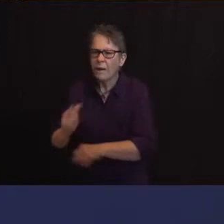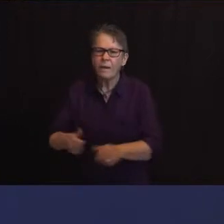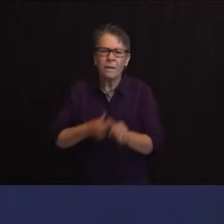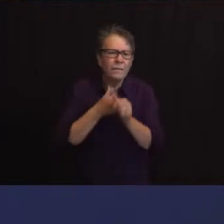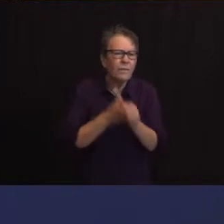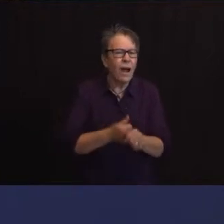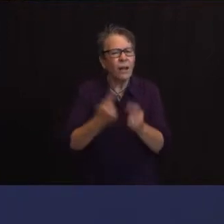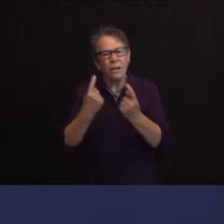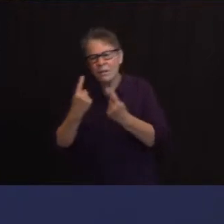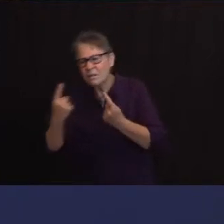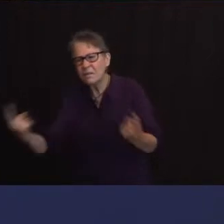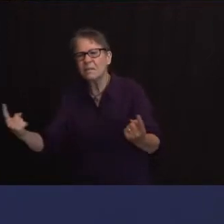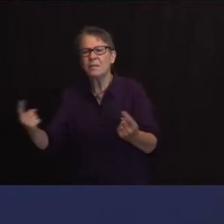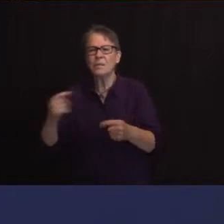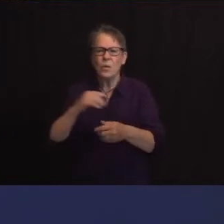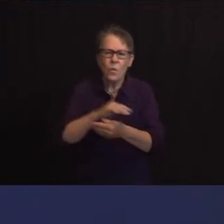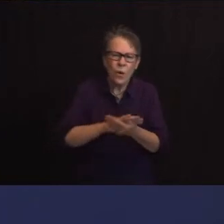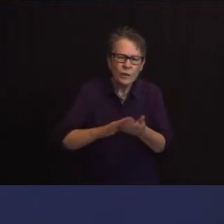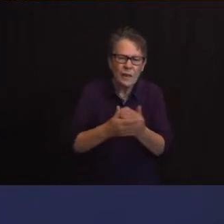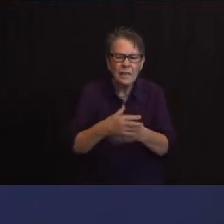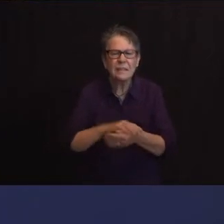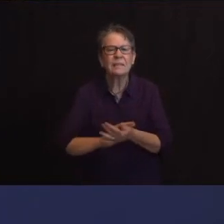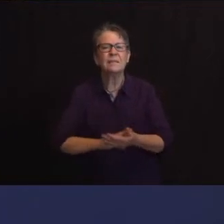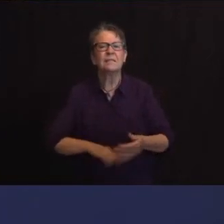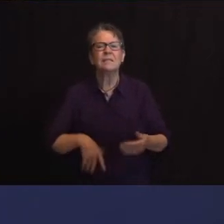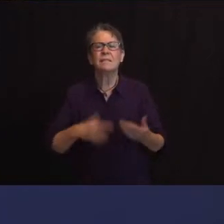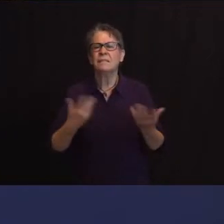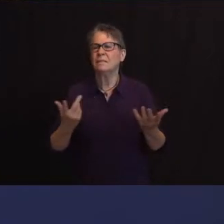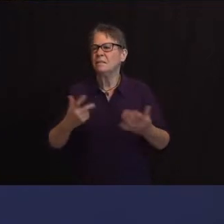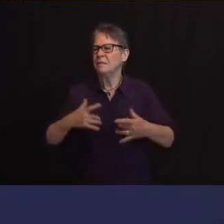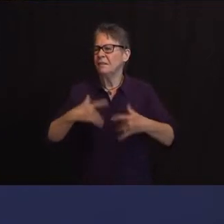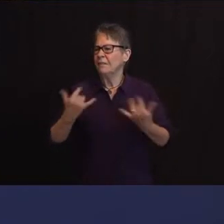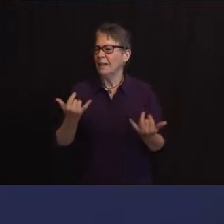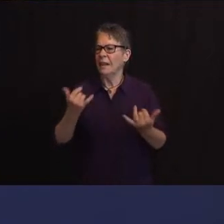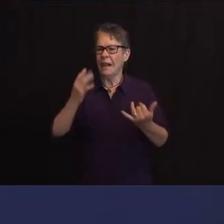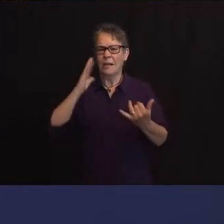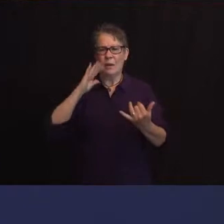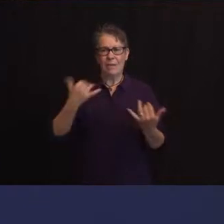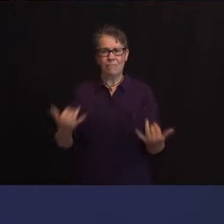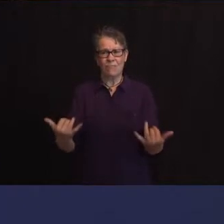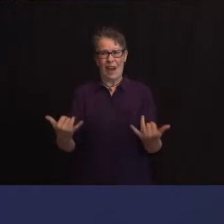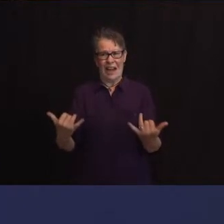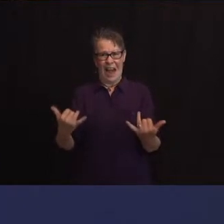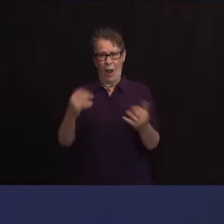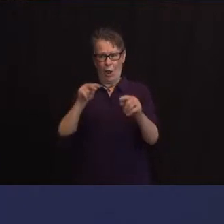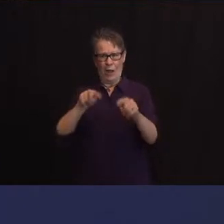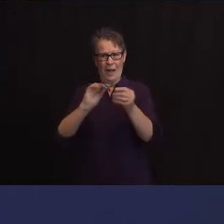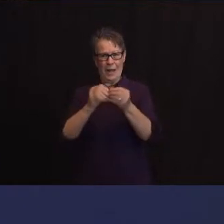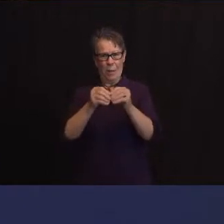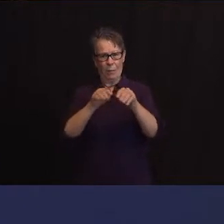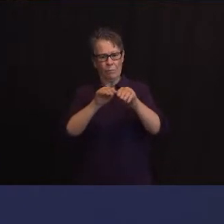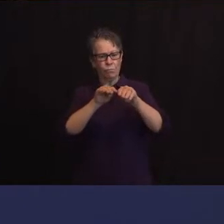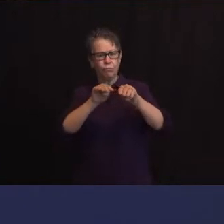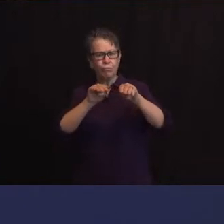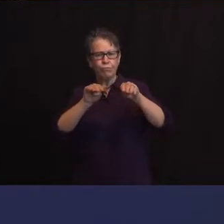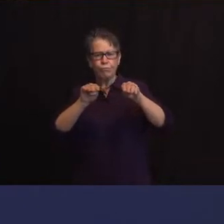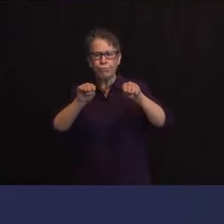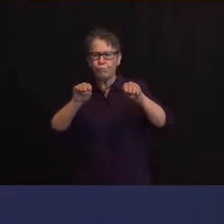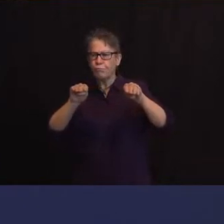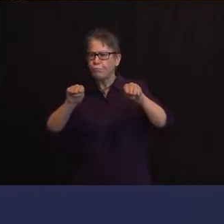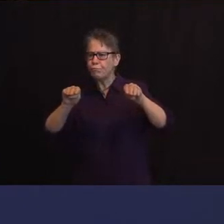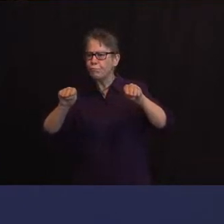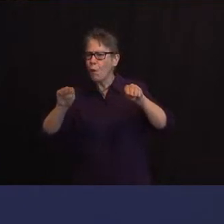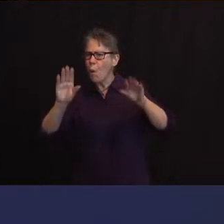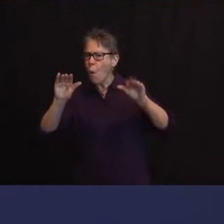like we are, Judy, I'm going to use the word stable, which I think is the word you use, as opposed to turning a corner, but it feels like it's within us to